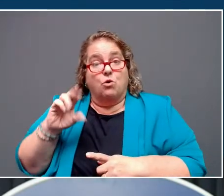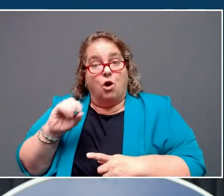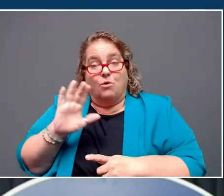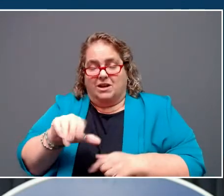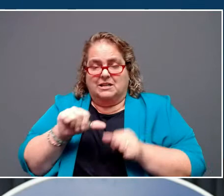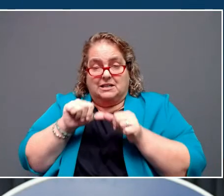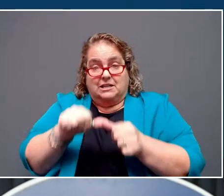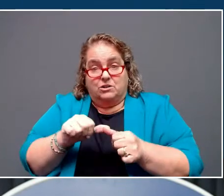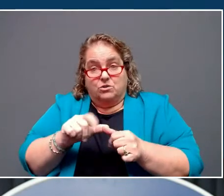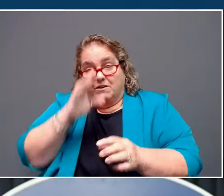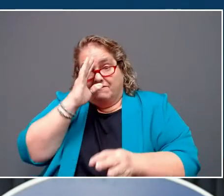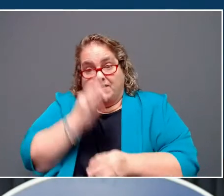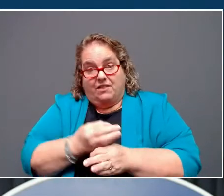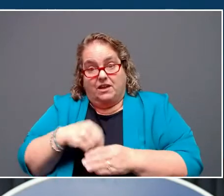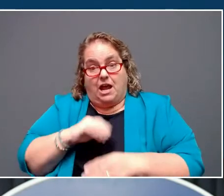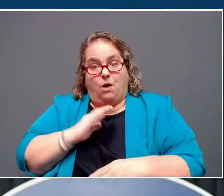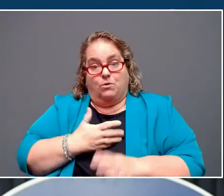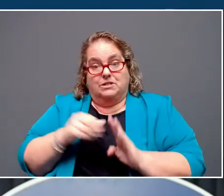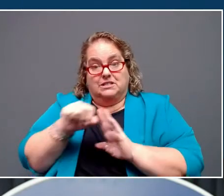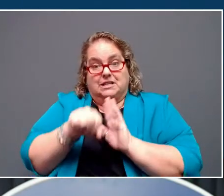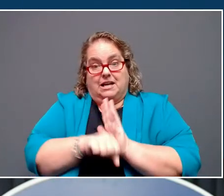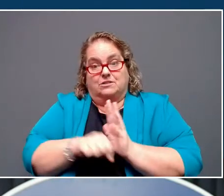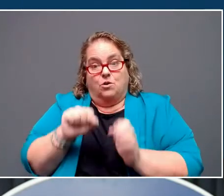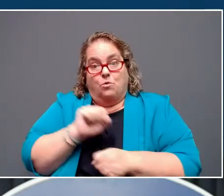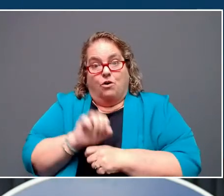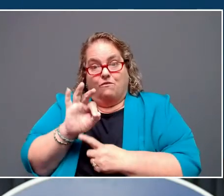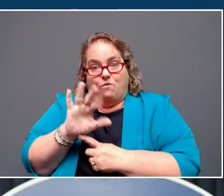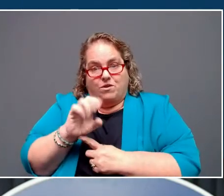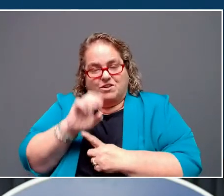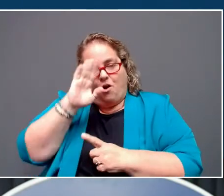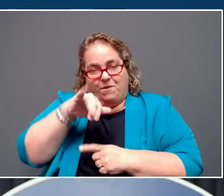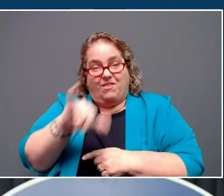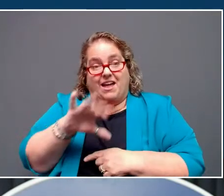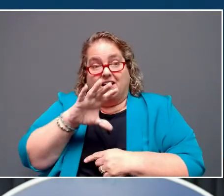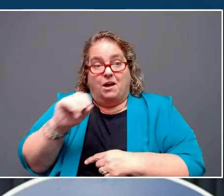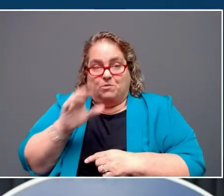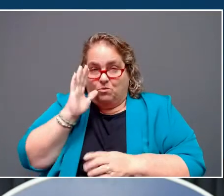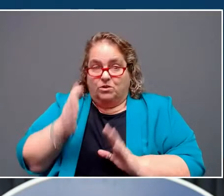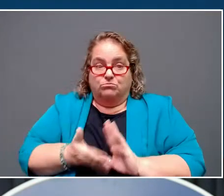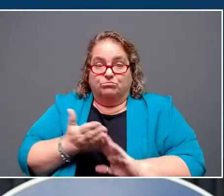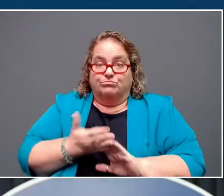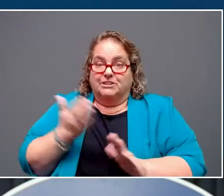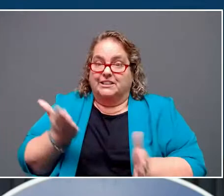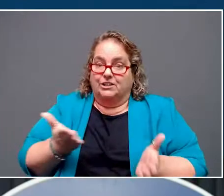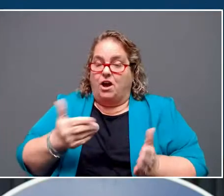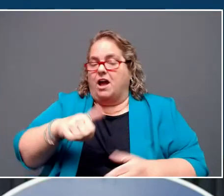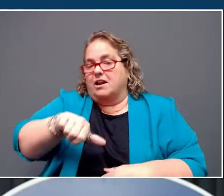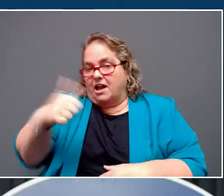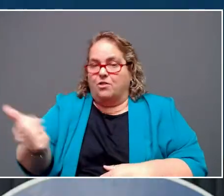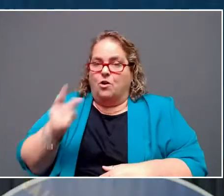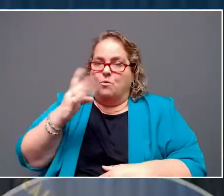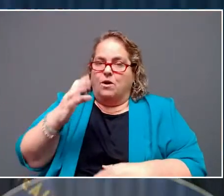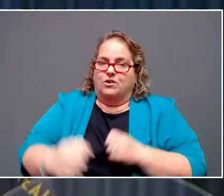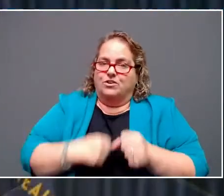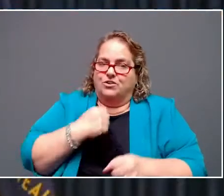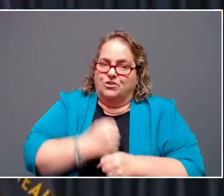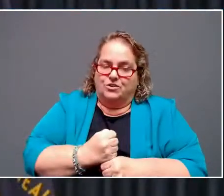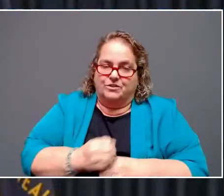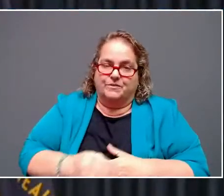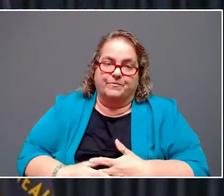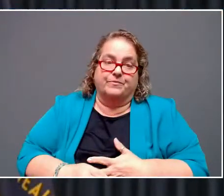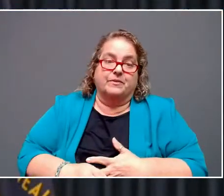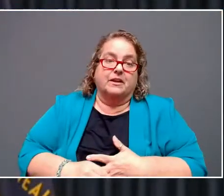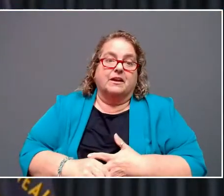state's workforce, and I hope the company operates here another 100 years. And finally, we have Chemical and Industrial